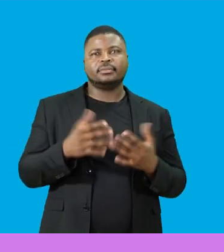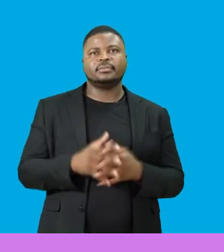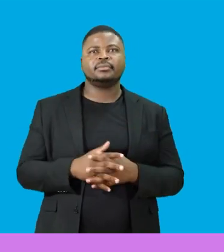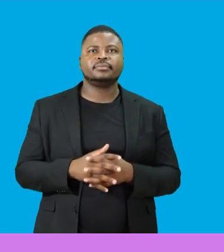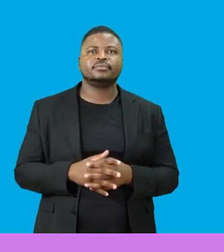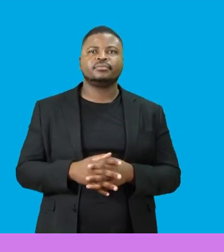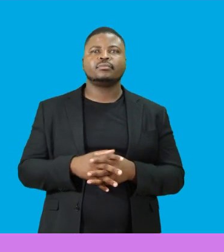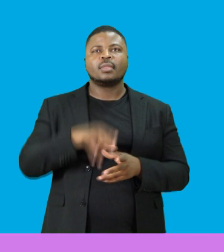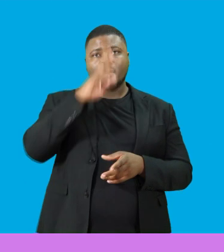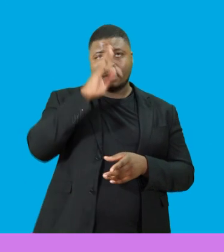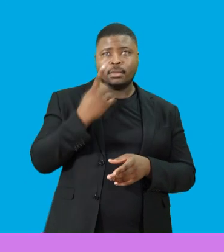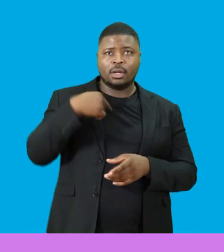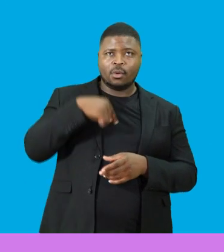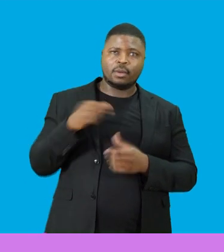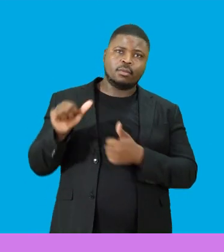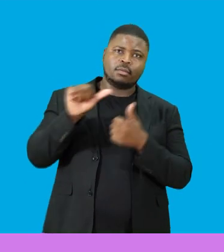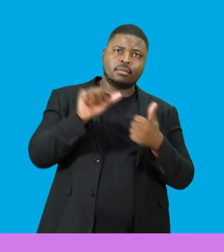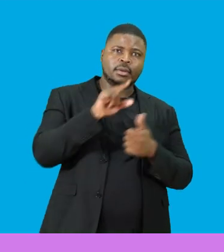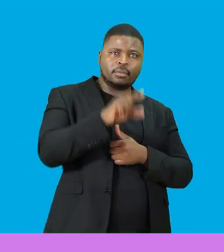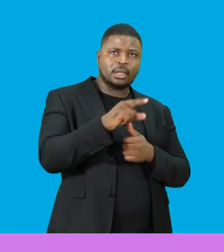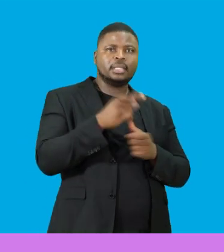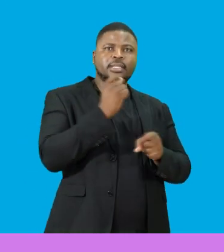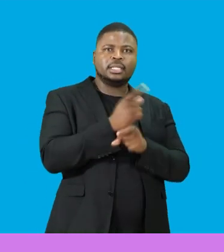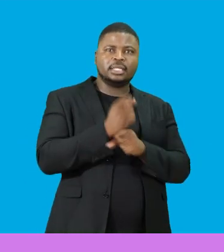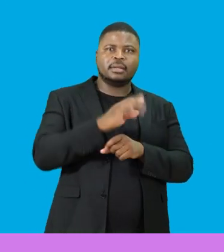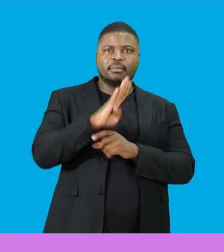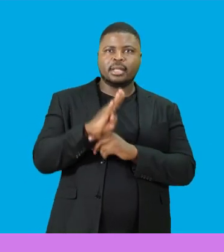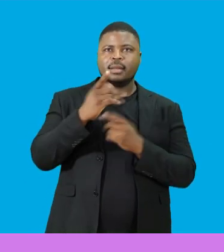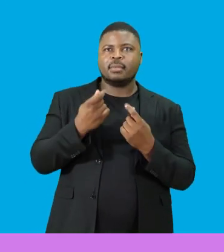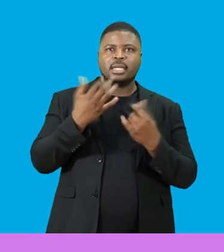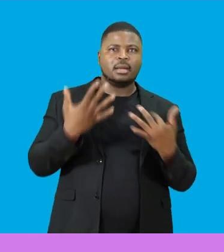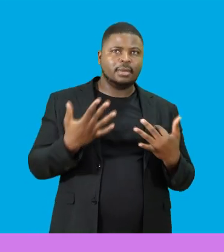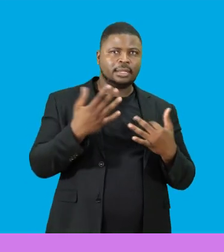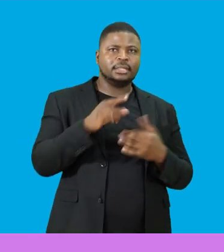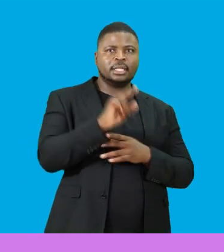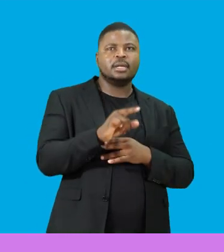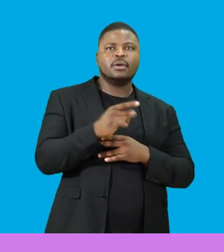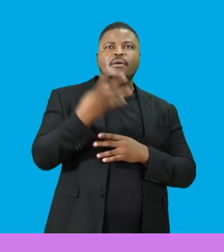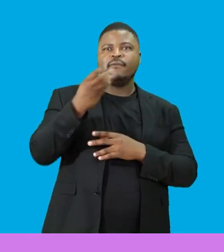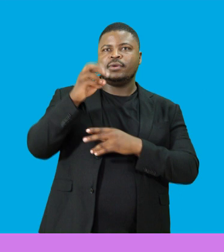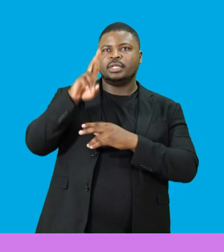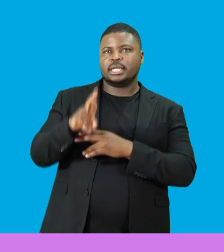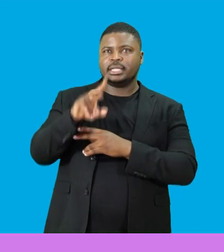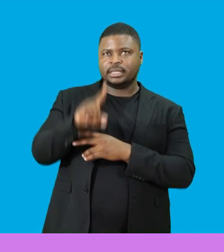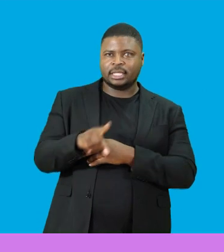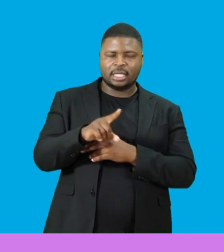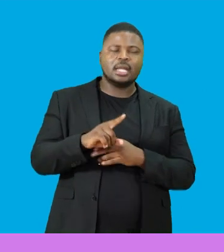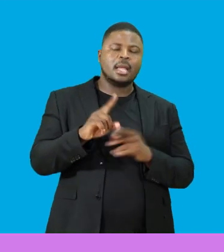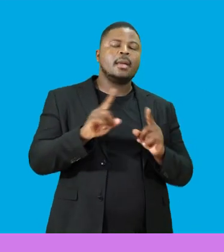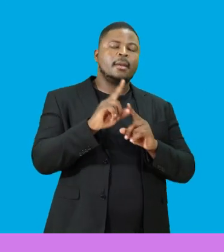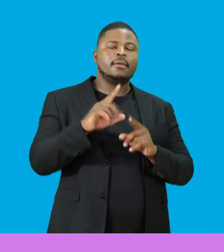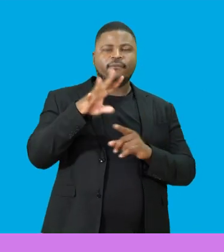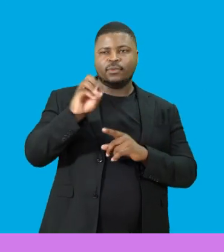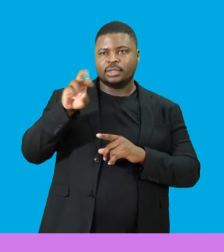B is hired. When we go back to our formula, we can realize that the cost per learner is how much? Is 40 rand. Remember, the 800 is a fixed cost. It's